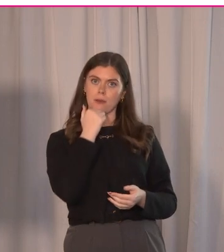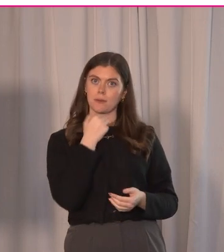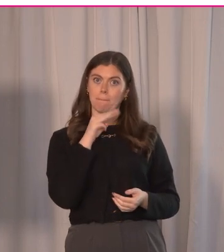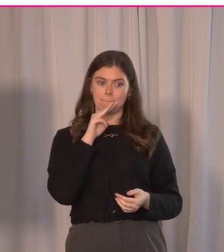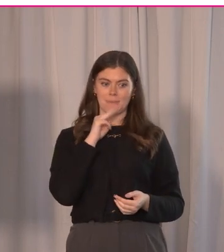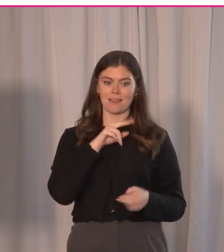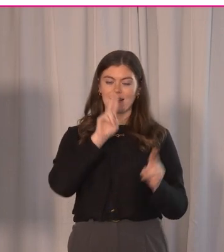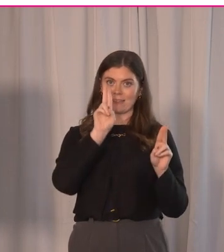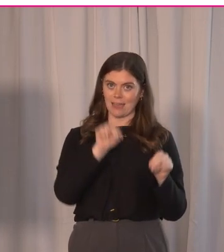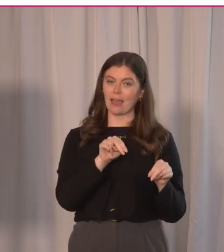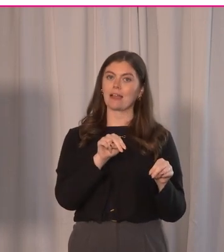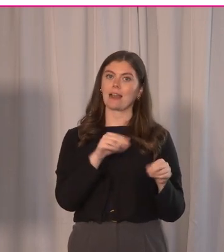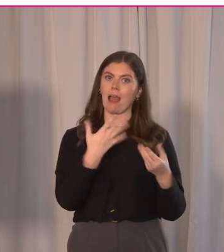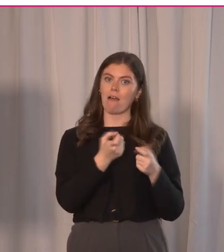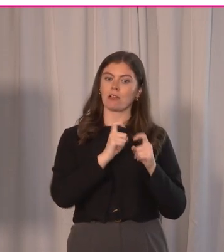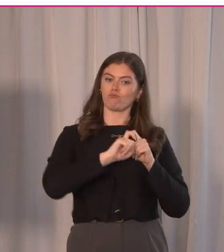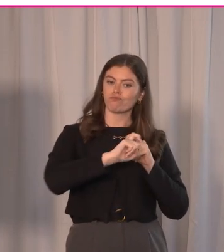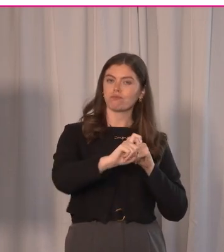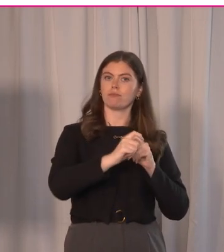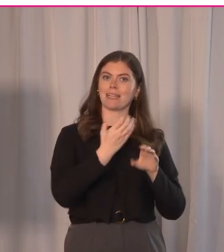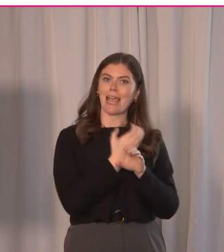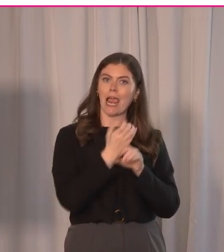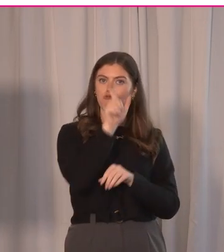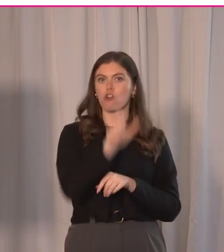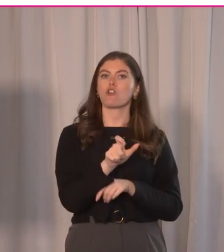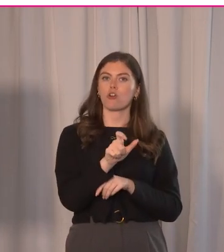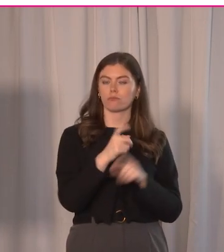again get this continuity of carer.